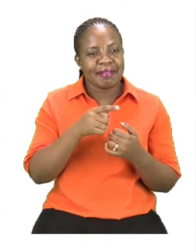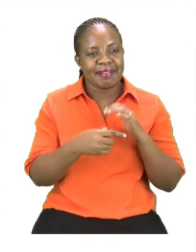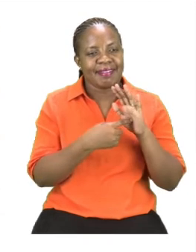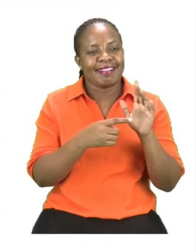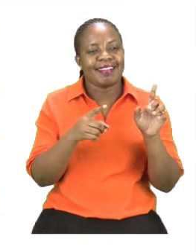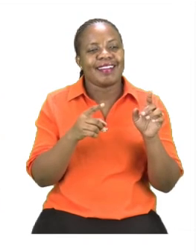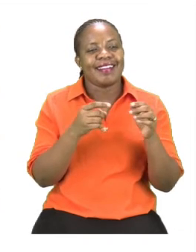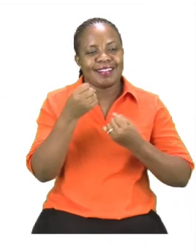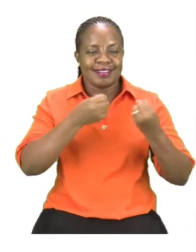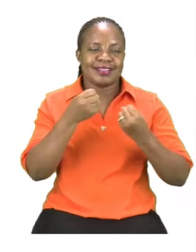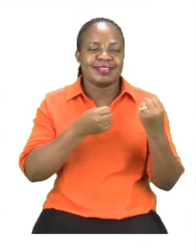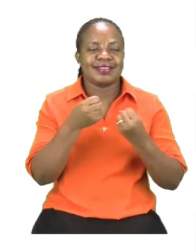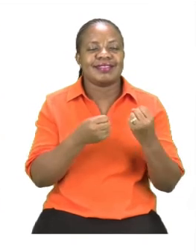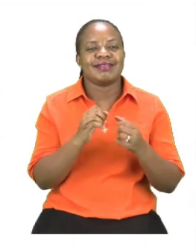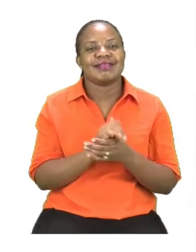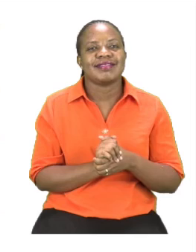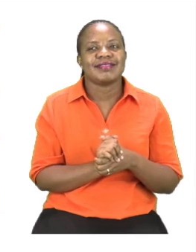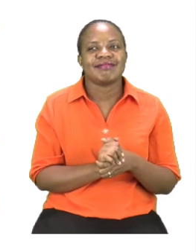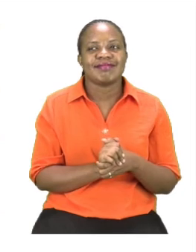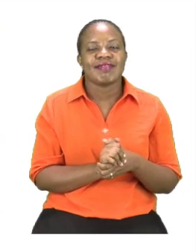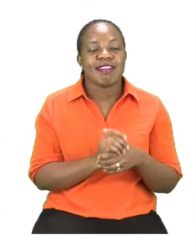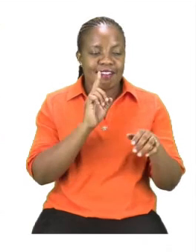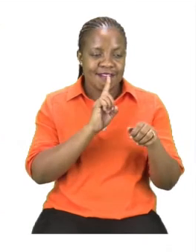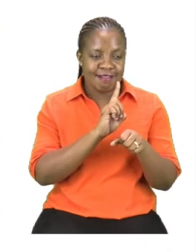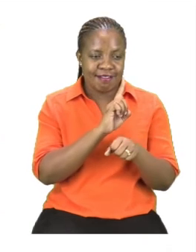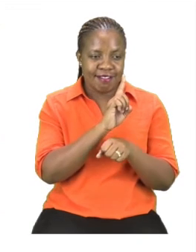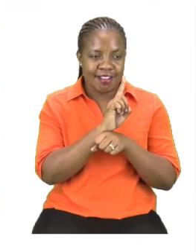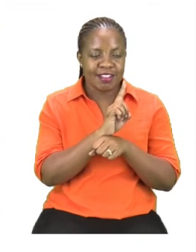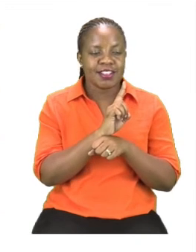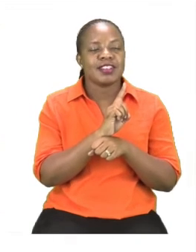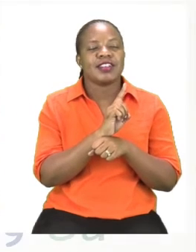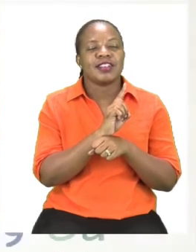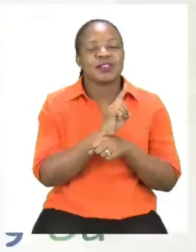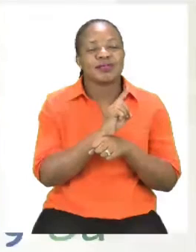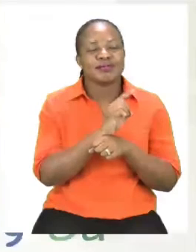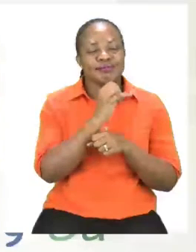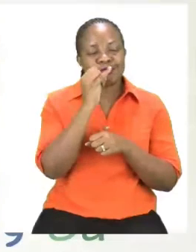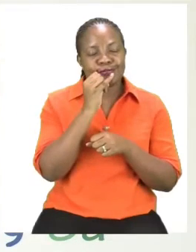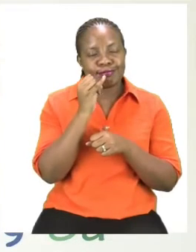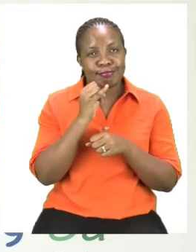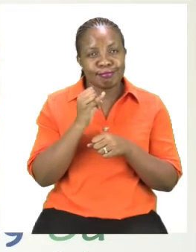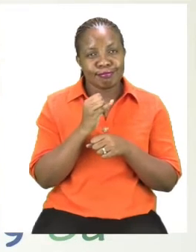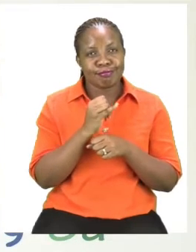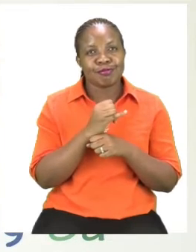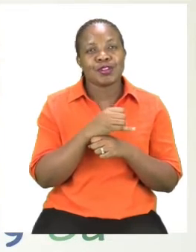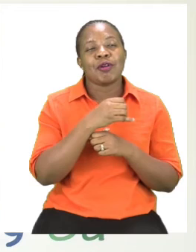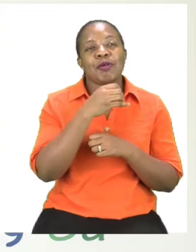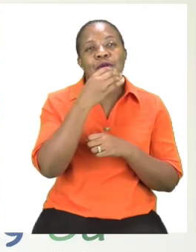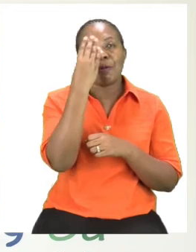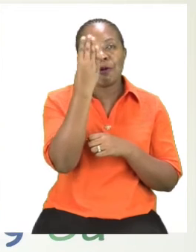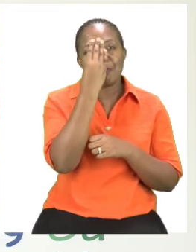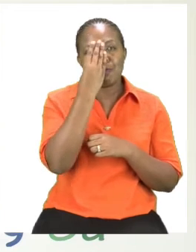one that we're going to draw are the 14 blue cars. So I have my blue chalk here on the board and